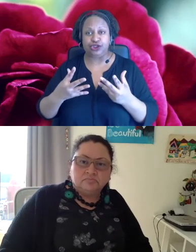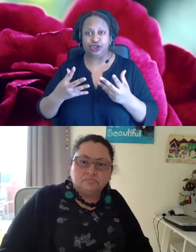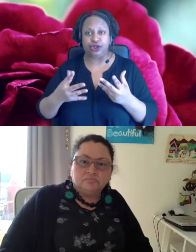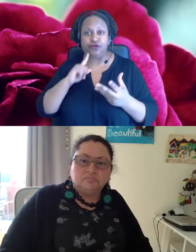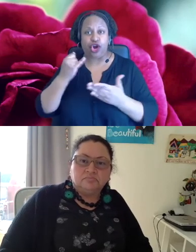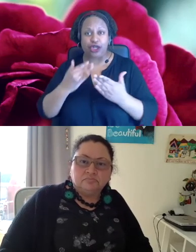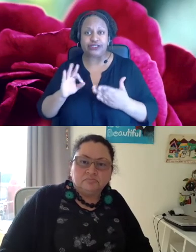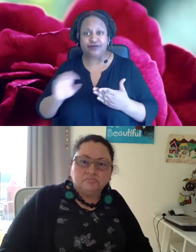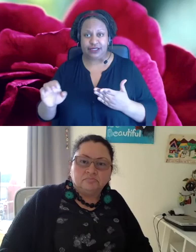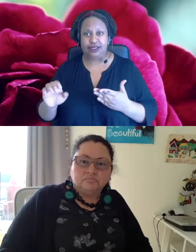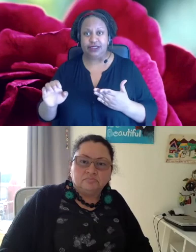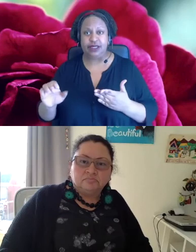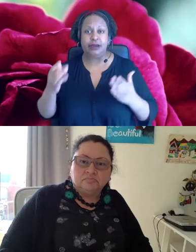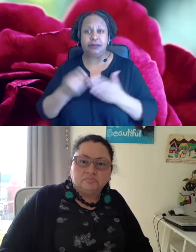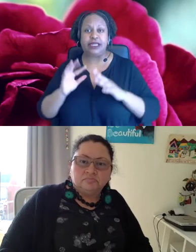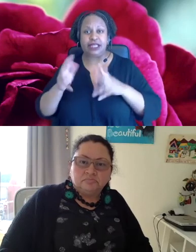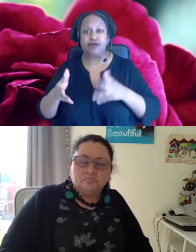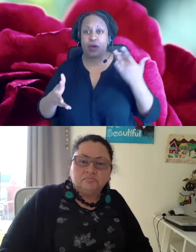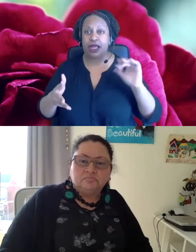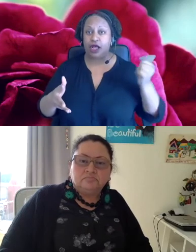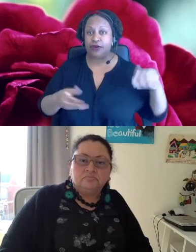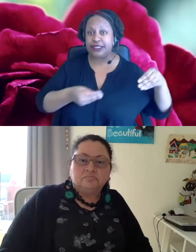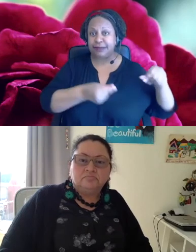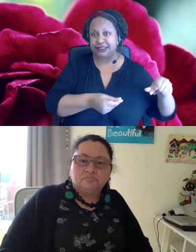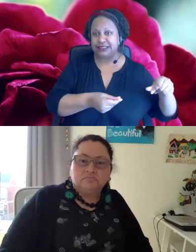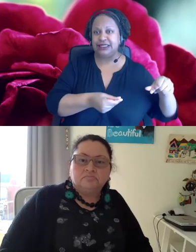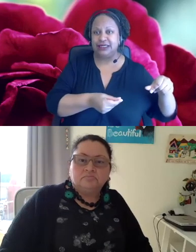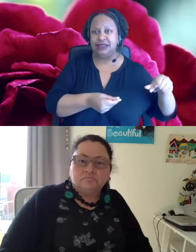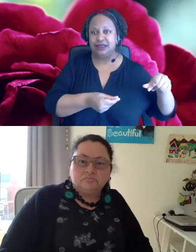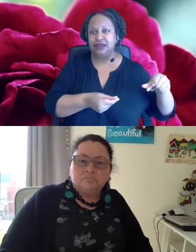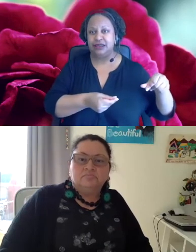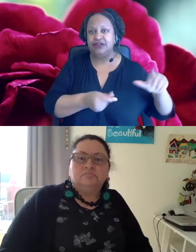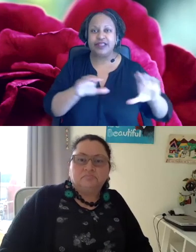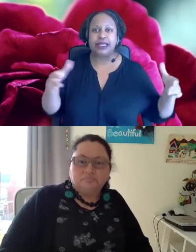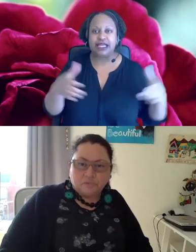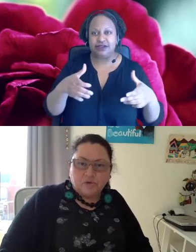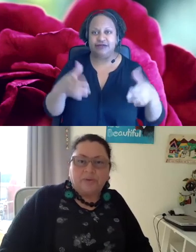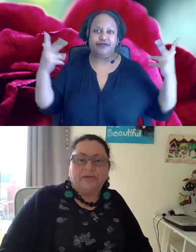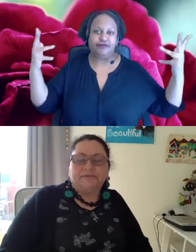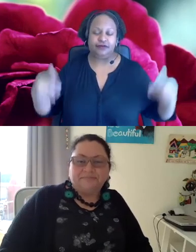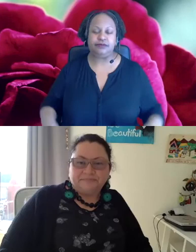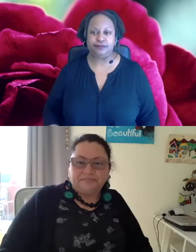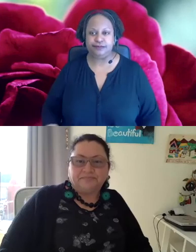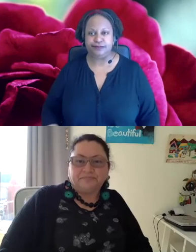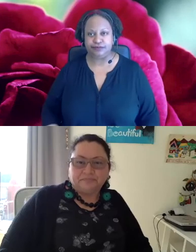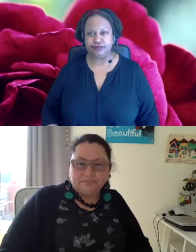artist fee, because the other expenses would be the expenses of the collective. So